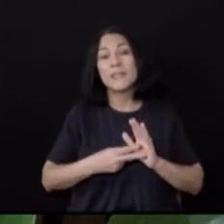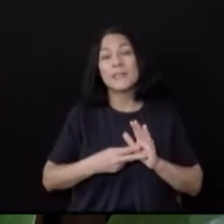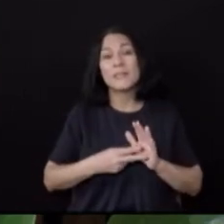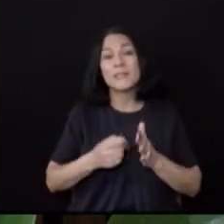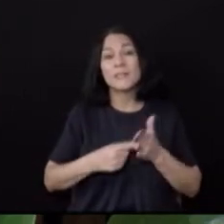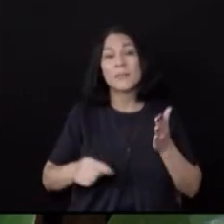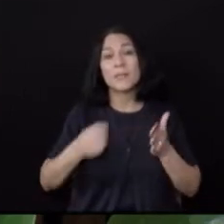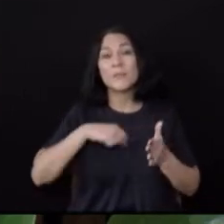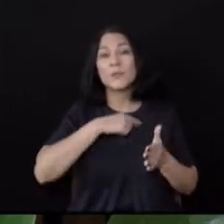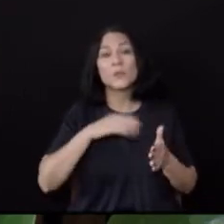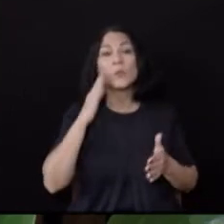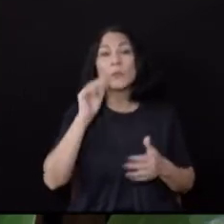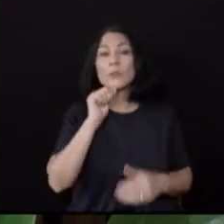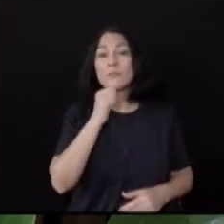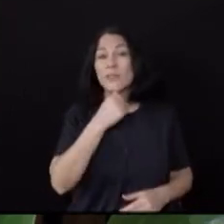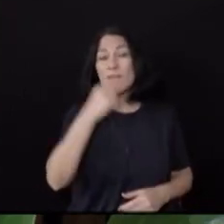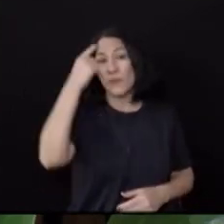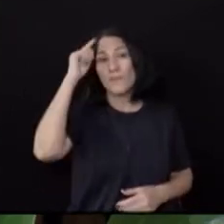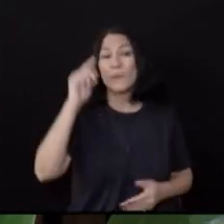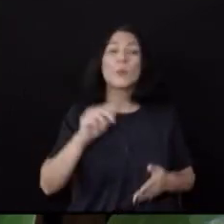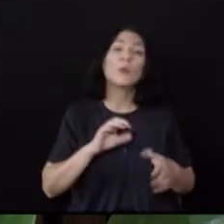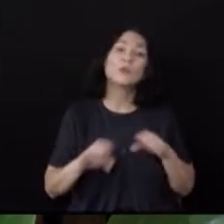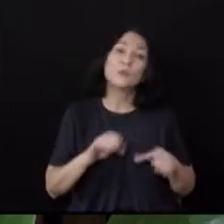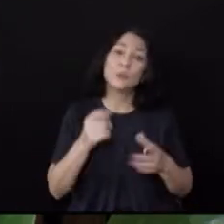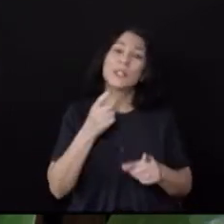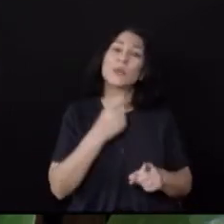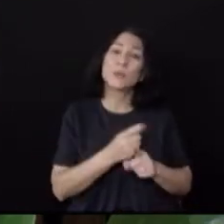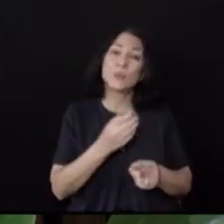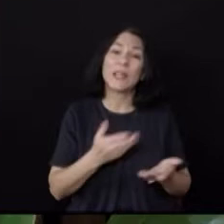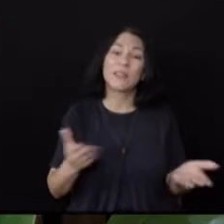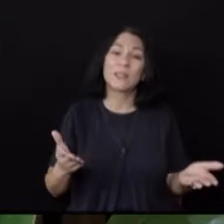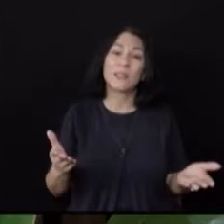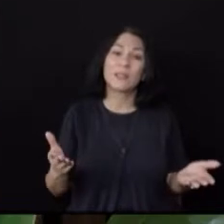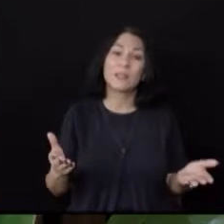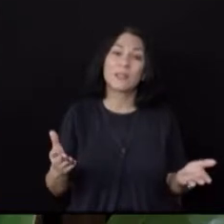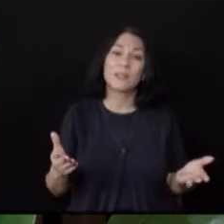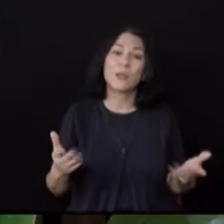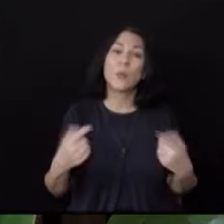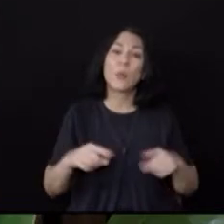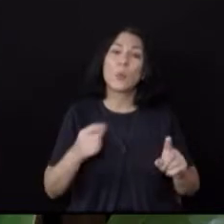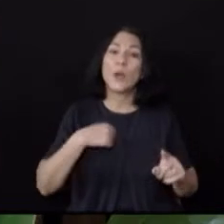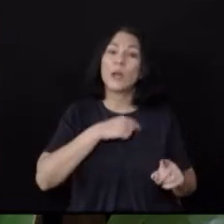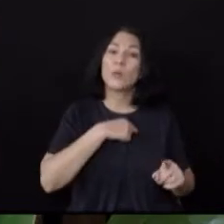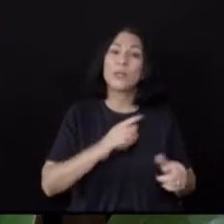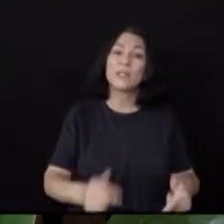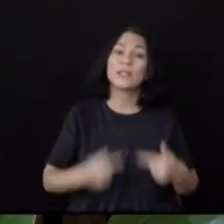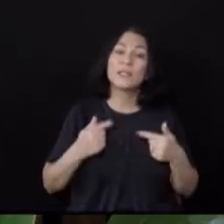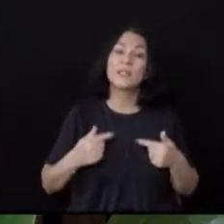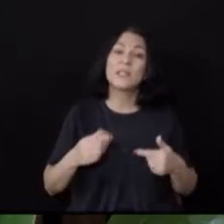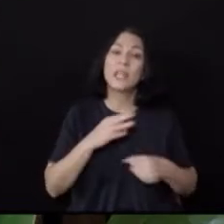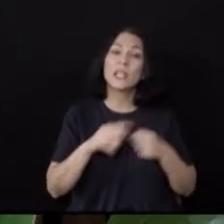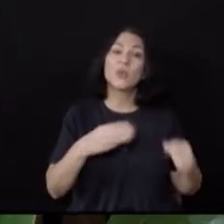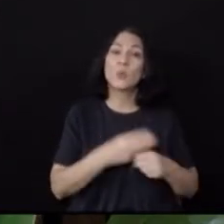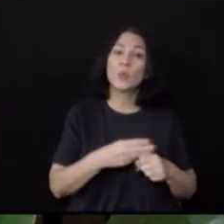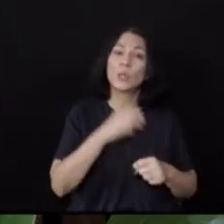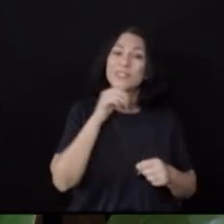we will suffer for doing the right thing. As long as we live in a world that is not yet fully reconciled to